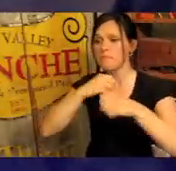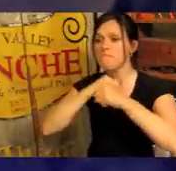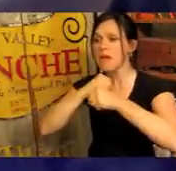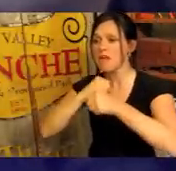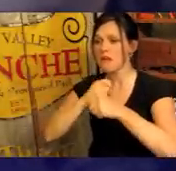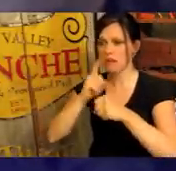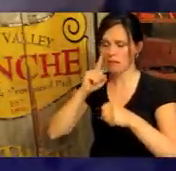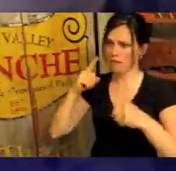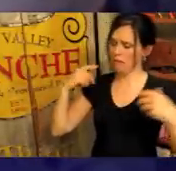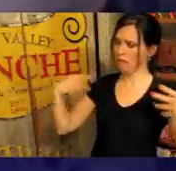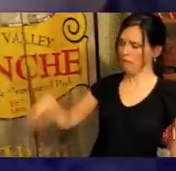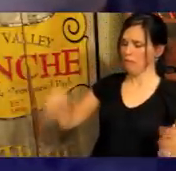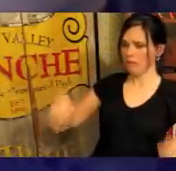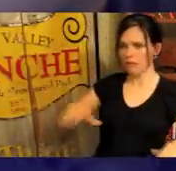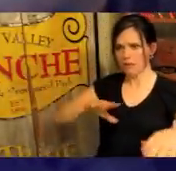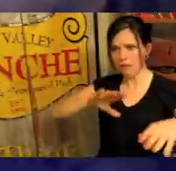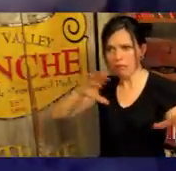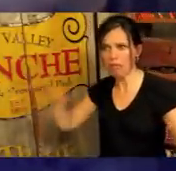pierogies,